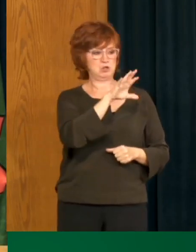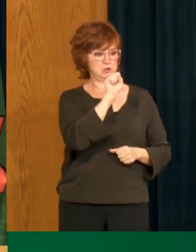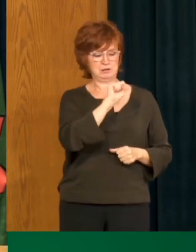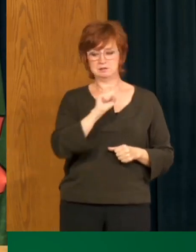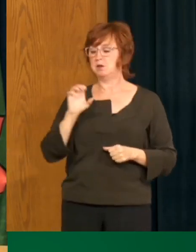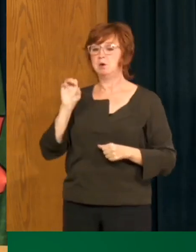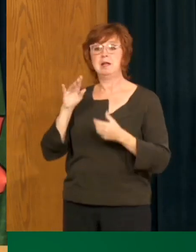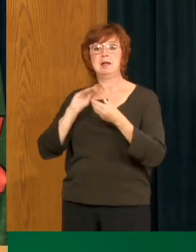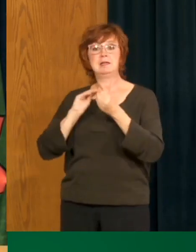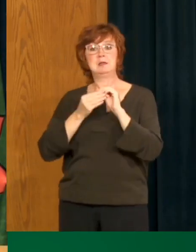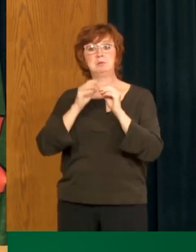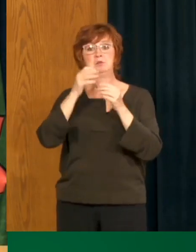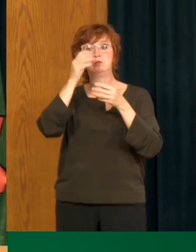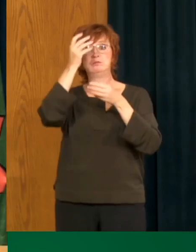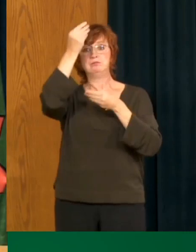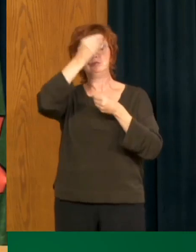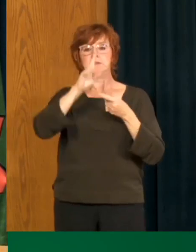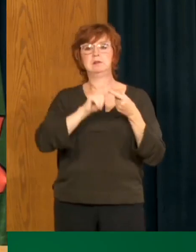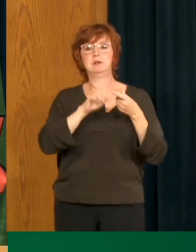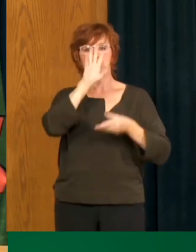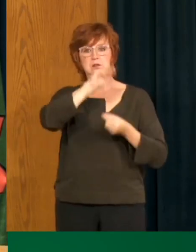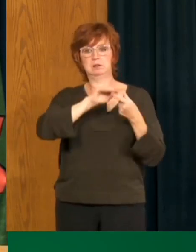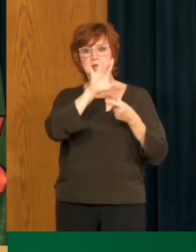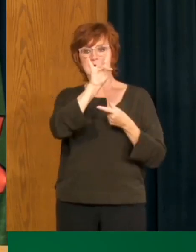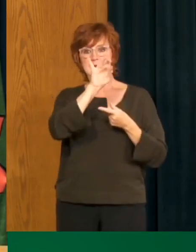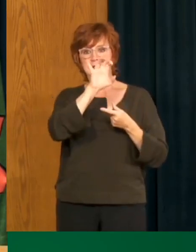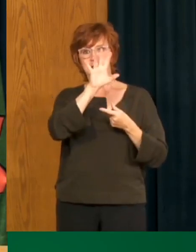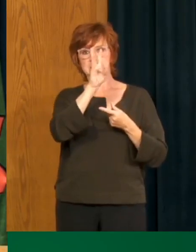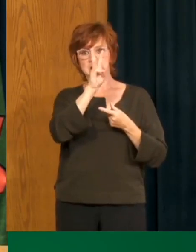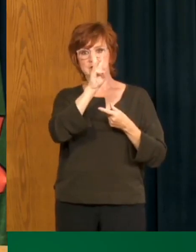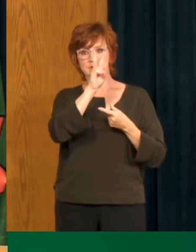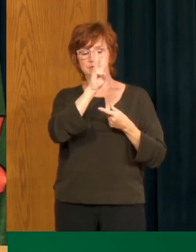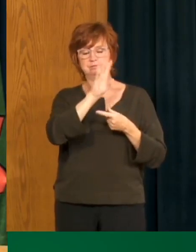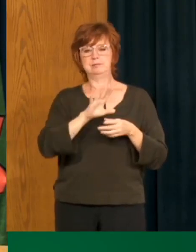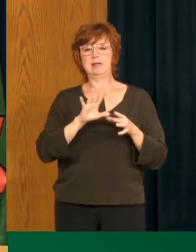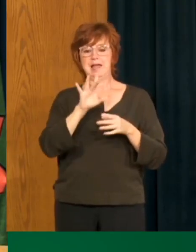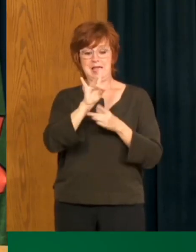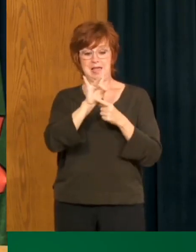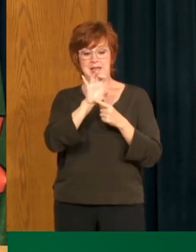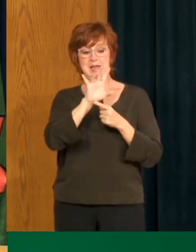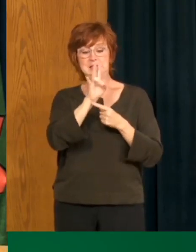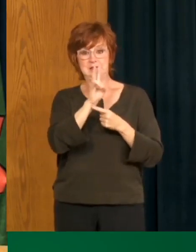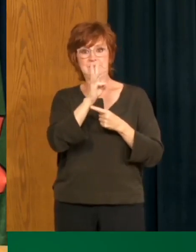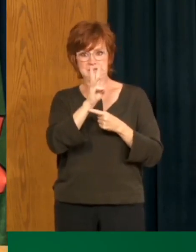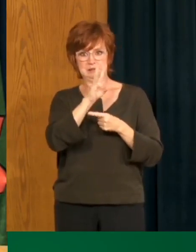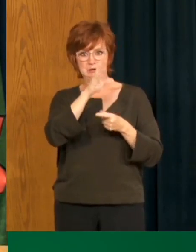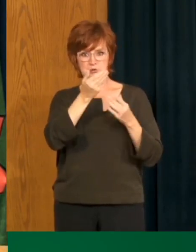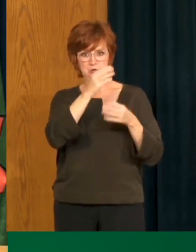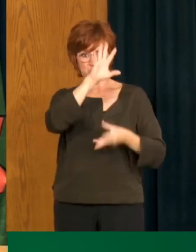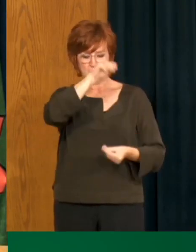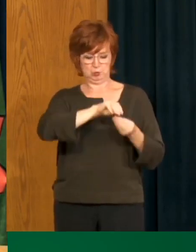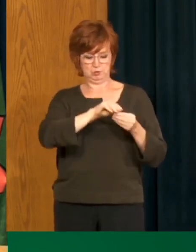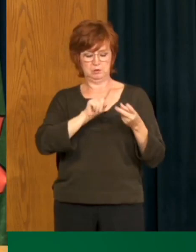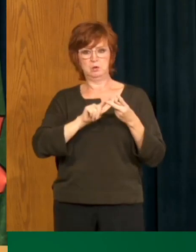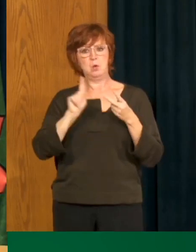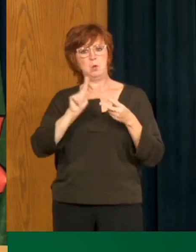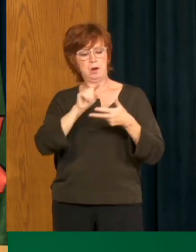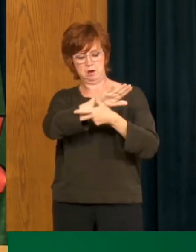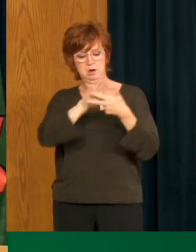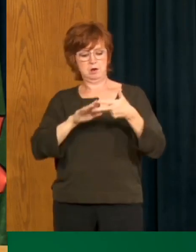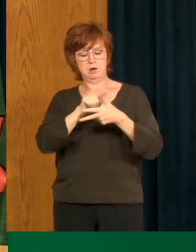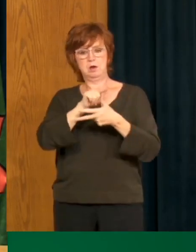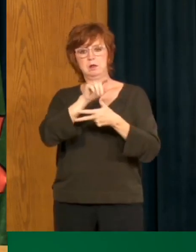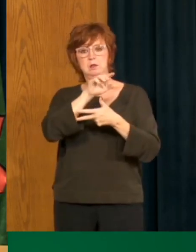recap the numbers, we are at 876 total cases. 3 new cases are in the central region, 1